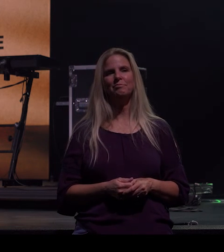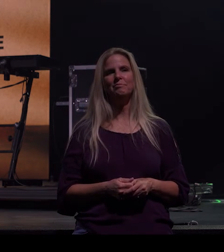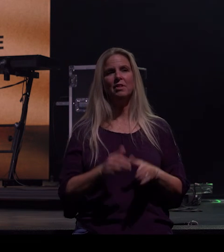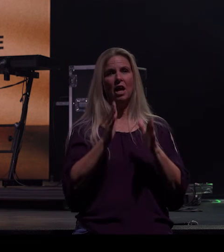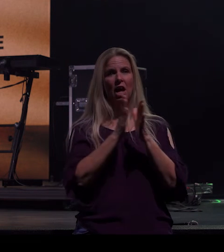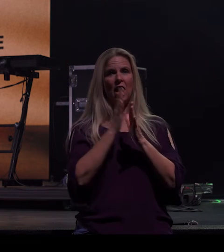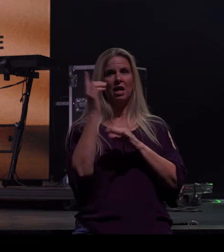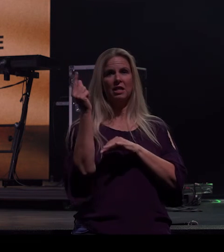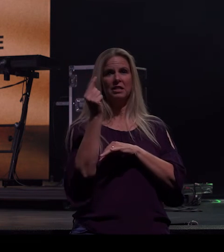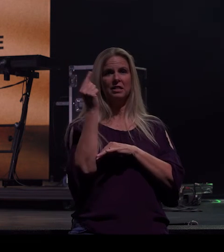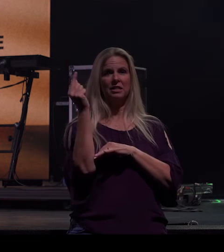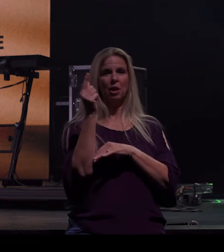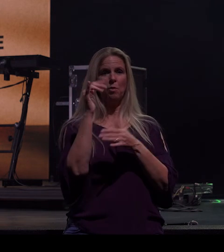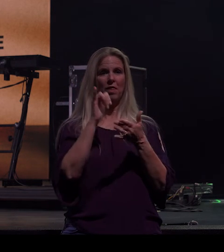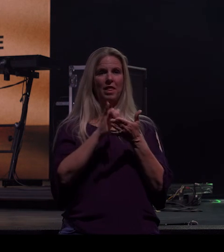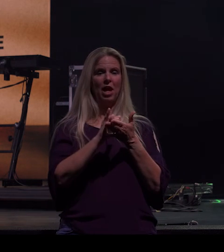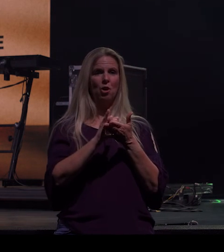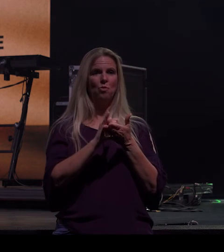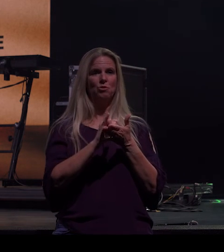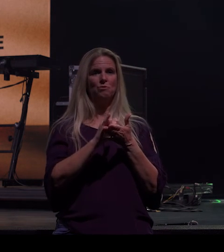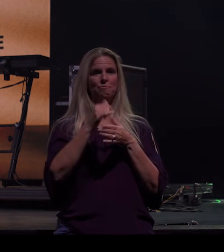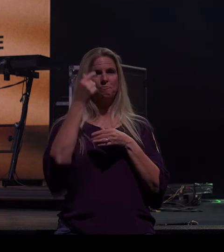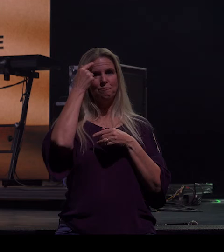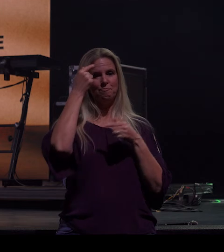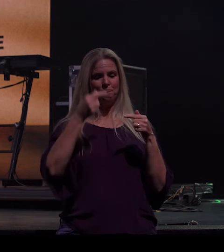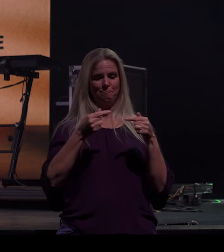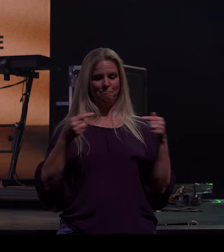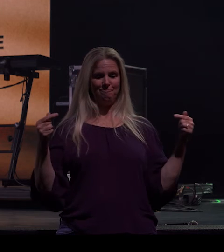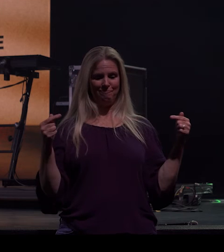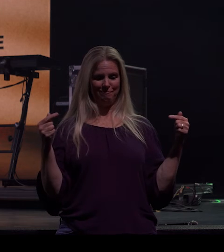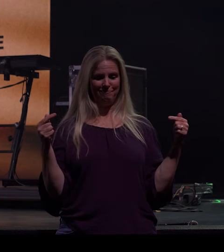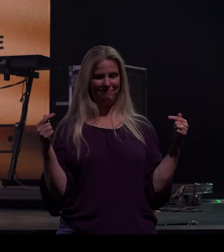Ask someone who's likely to disagree with you.